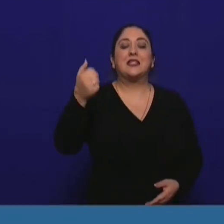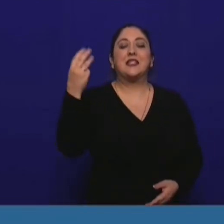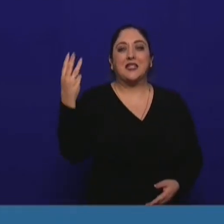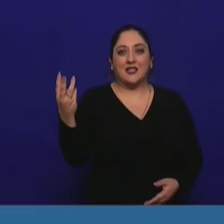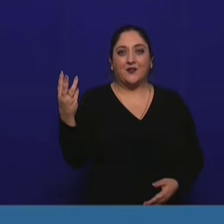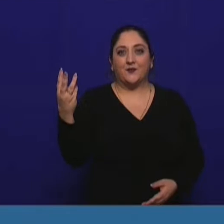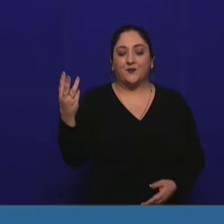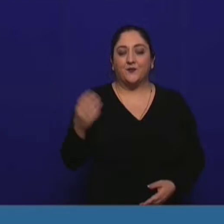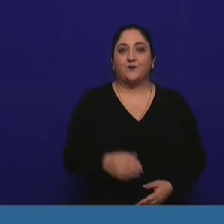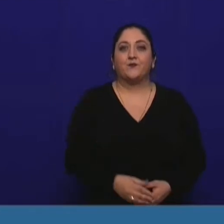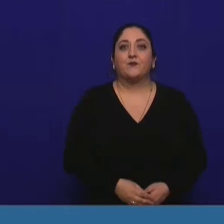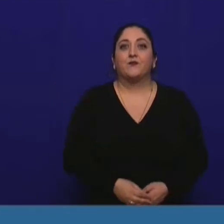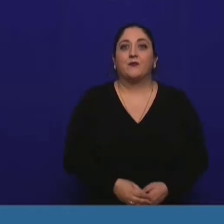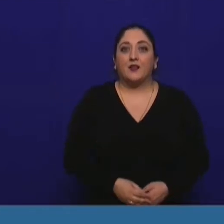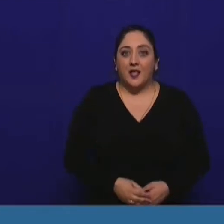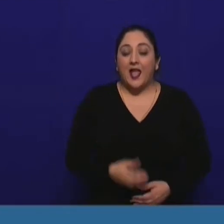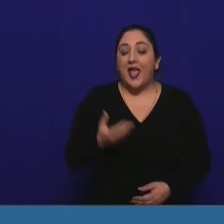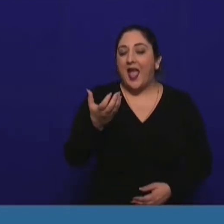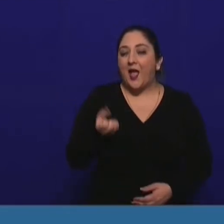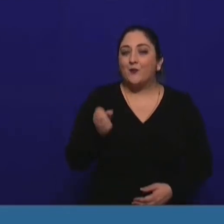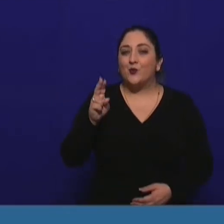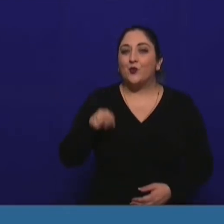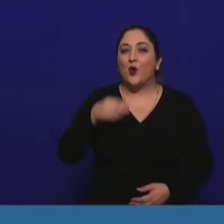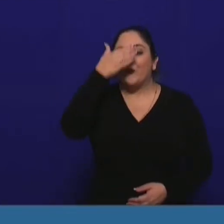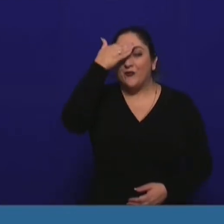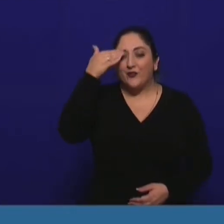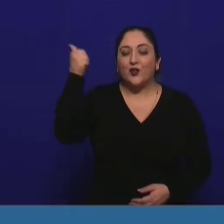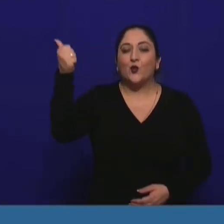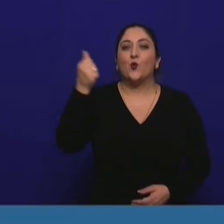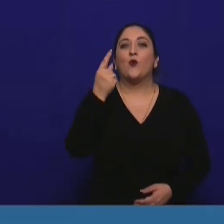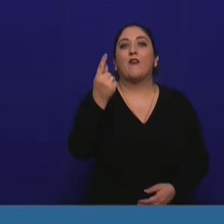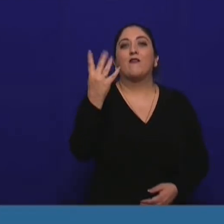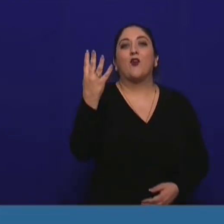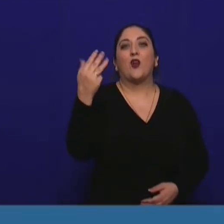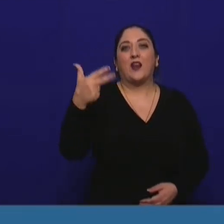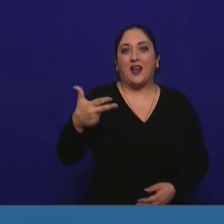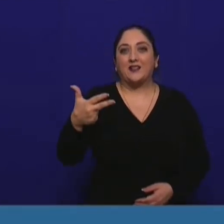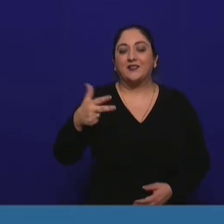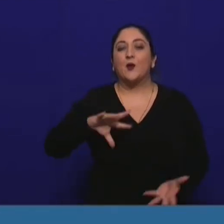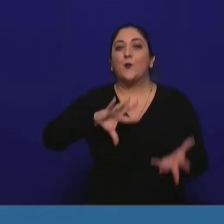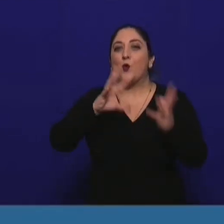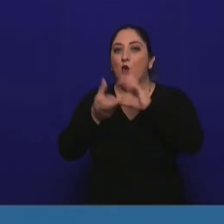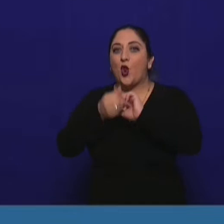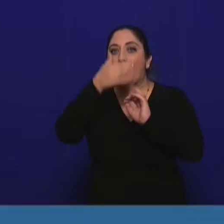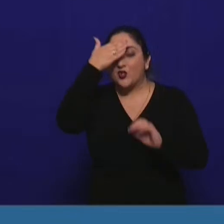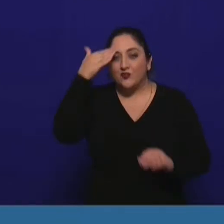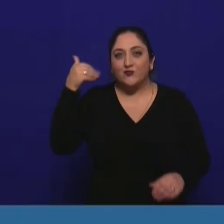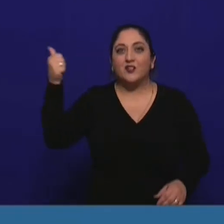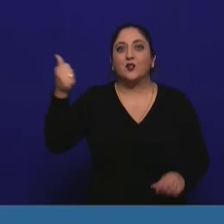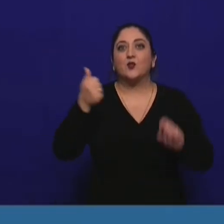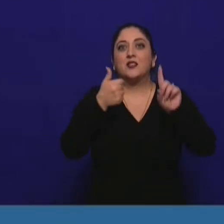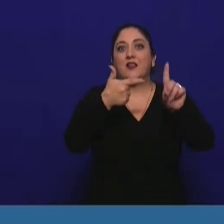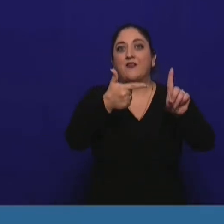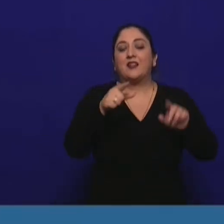20,563. Kellna wkoll numru ta' nies li fiequ 148 u allura t-total każijiet li fiequ huwa ta'